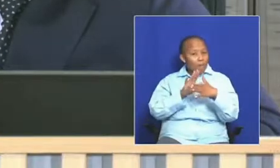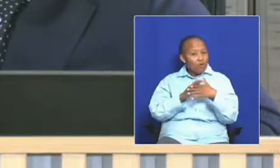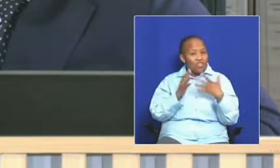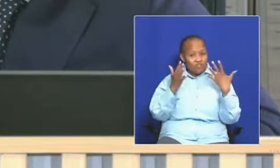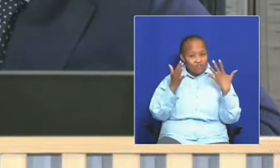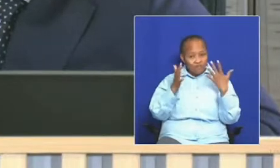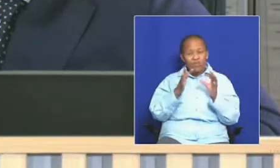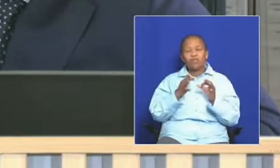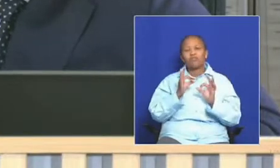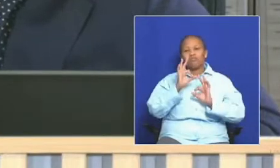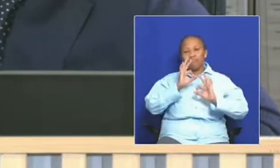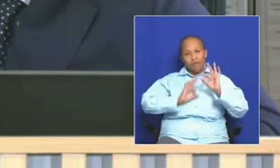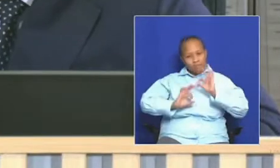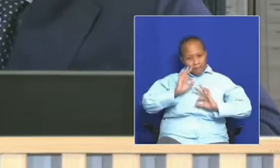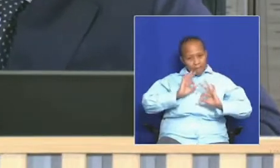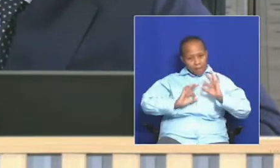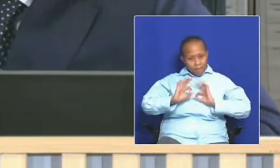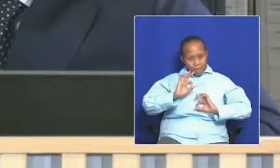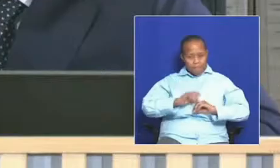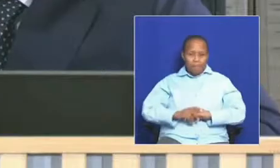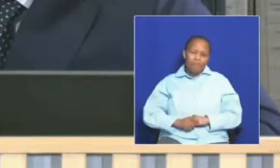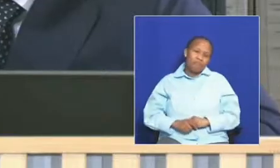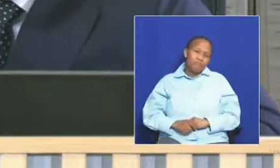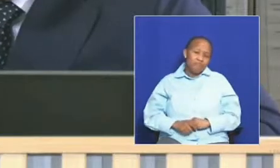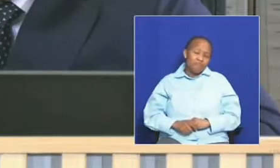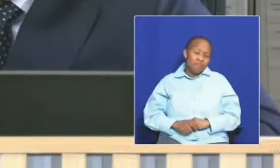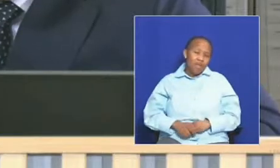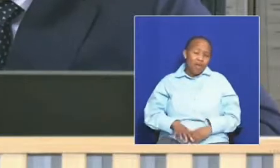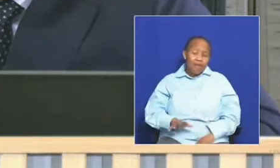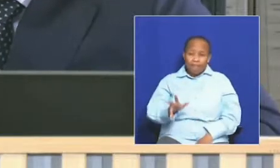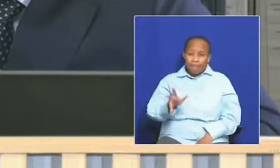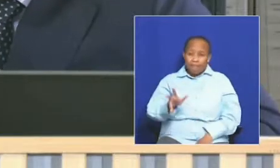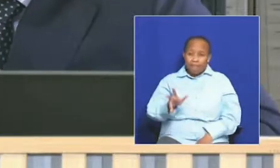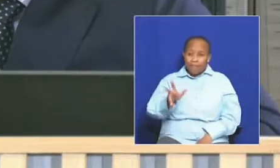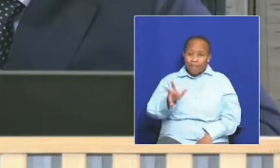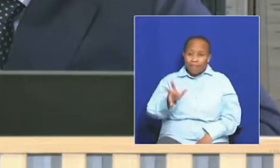nothing immediately tells me from where I'm sitting